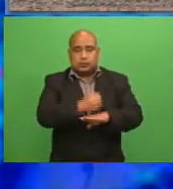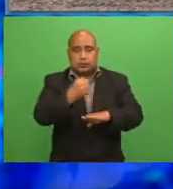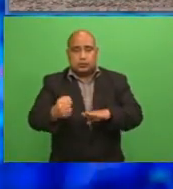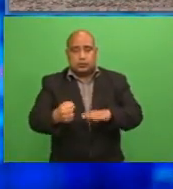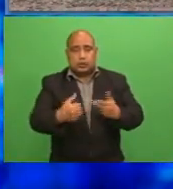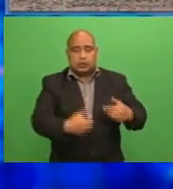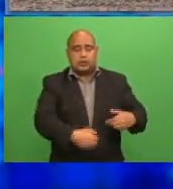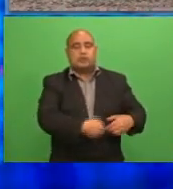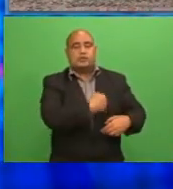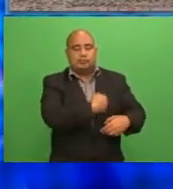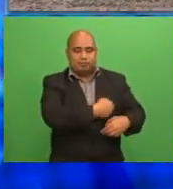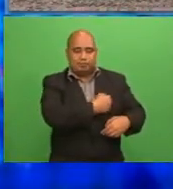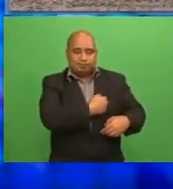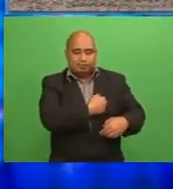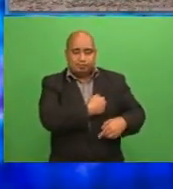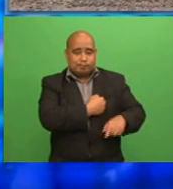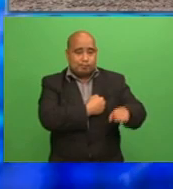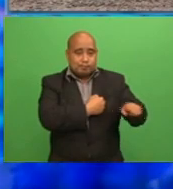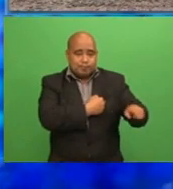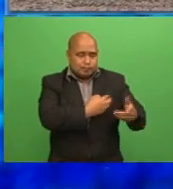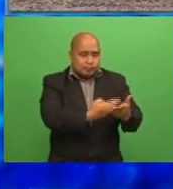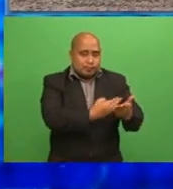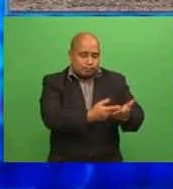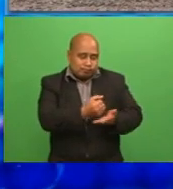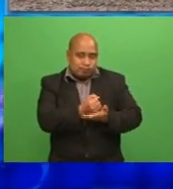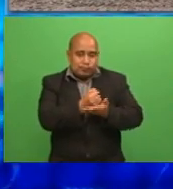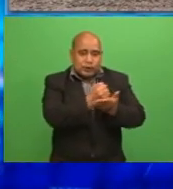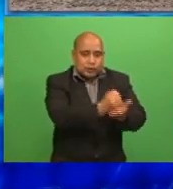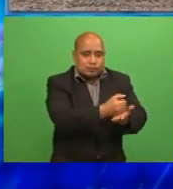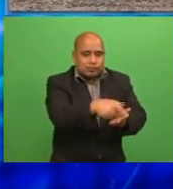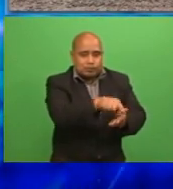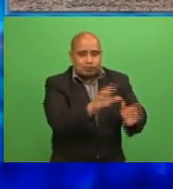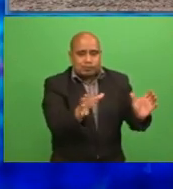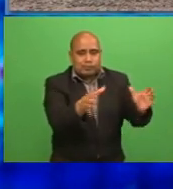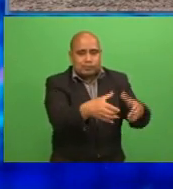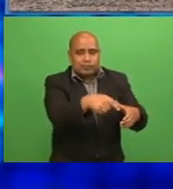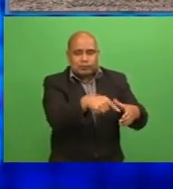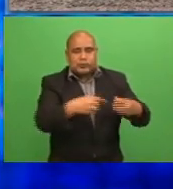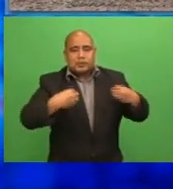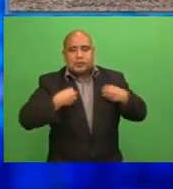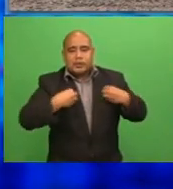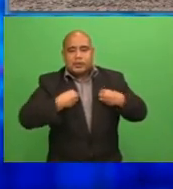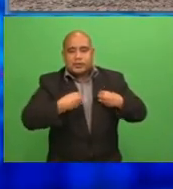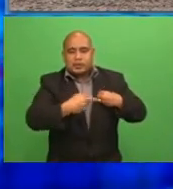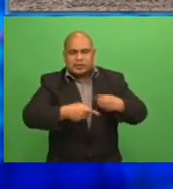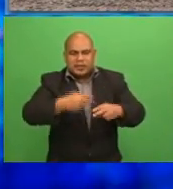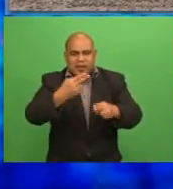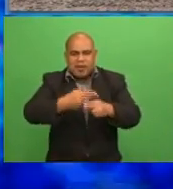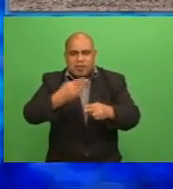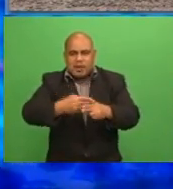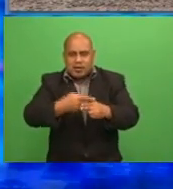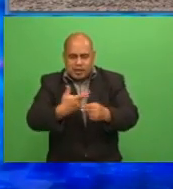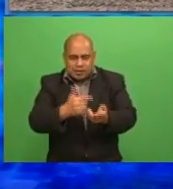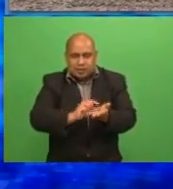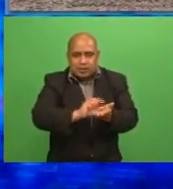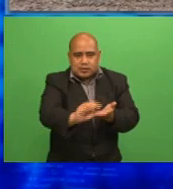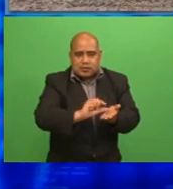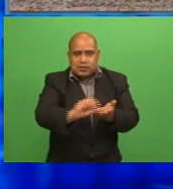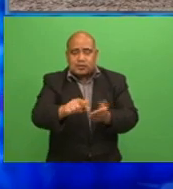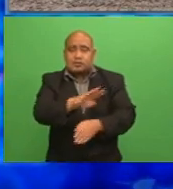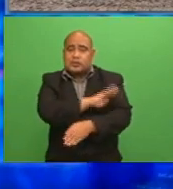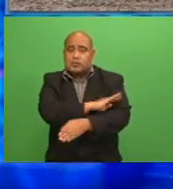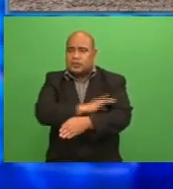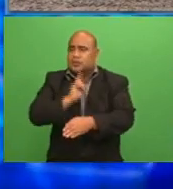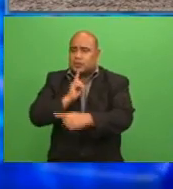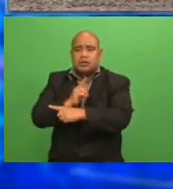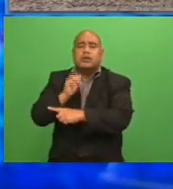the domestic rice industry through targeted assistance to farmers, says Prime Minister Vorenge Bainimarama. Speaking at the commissioning of the